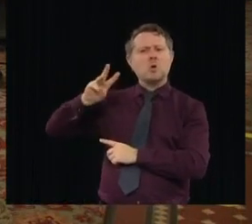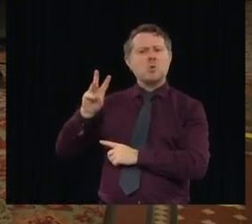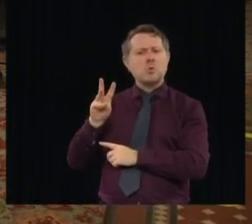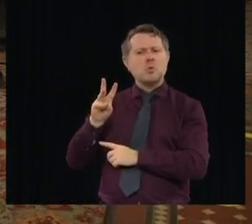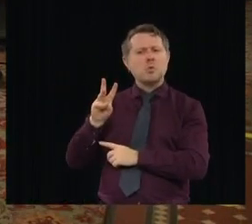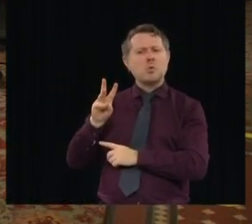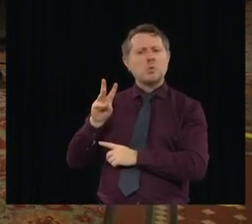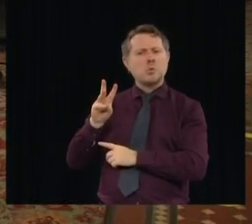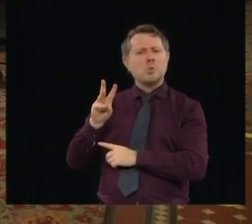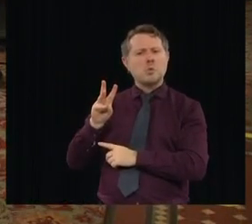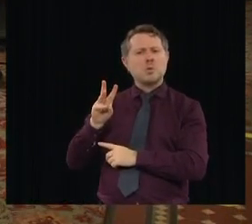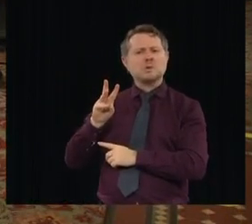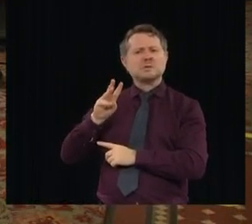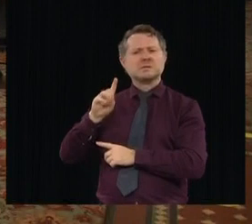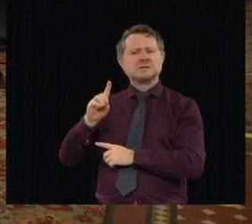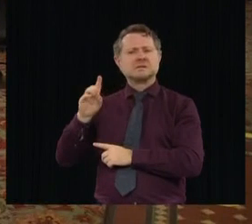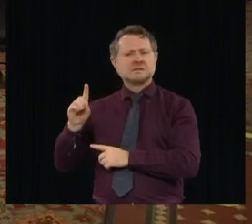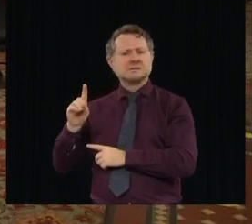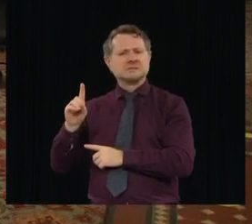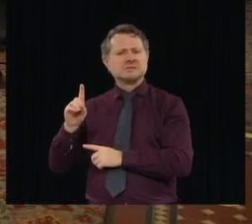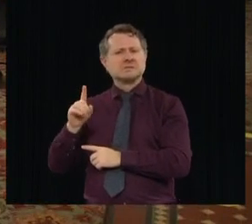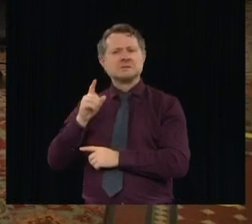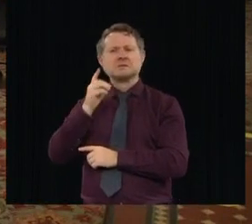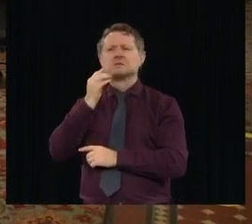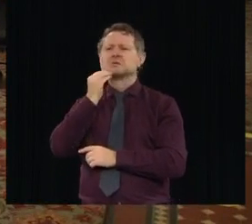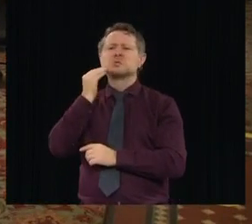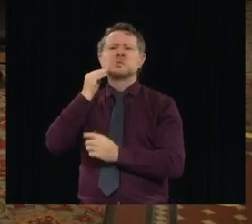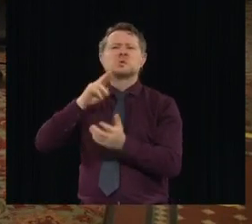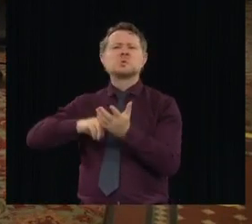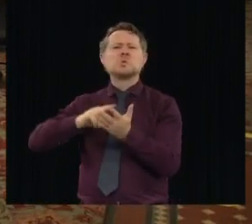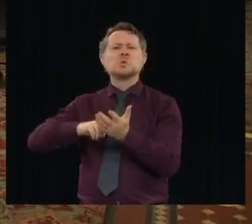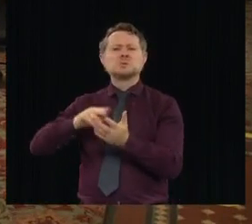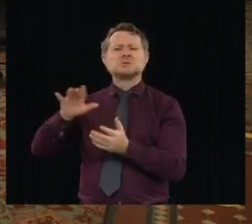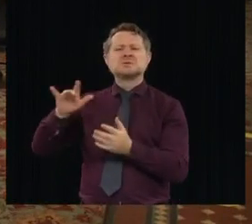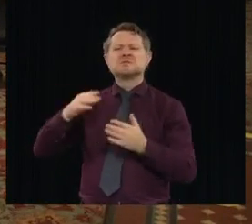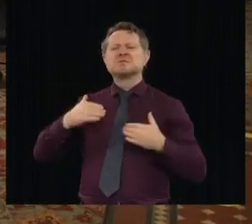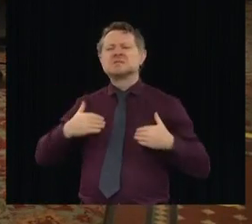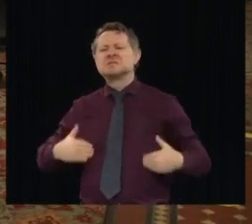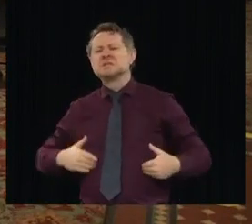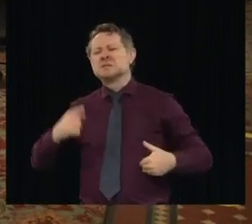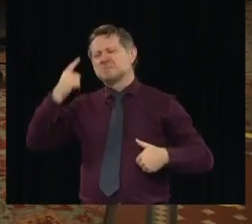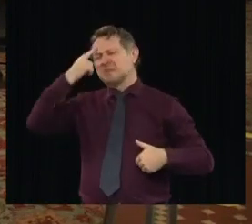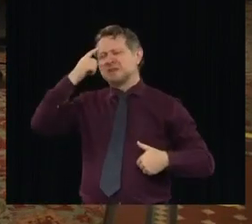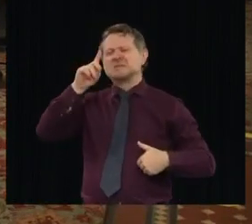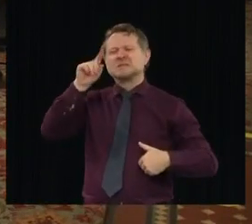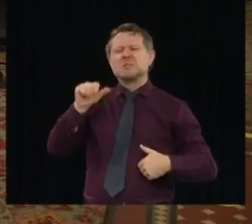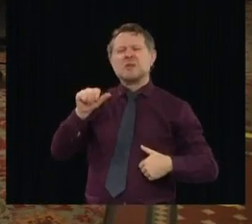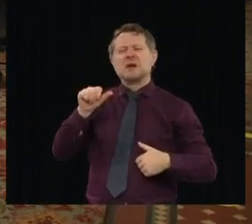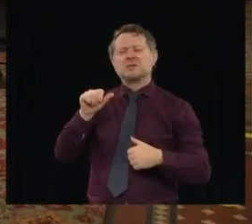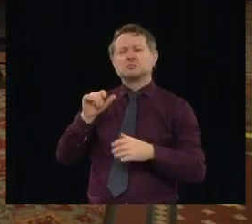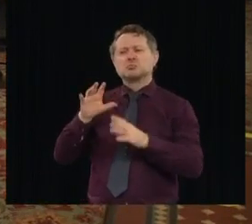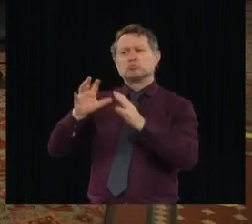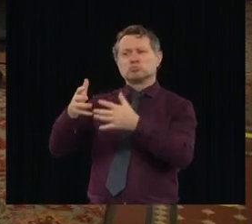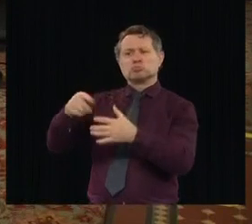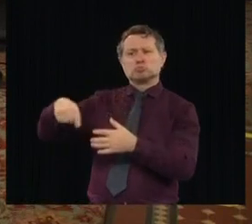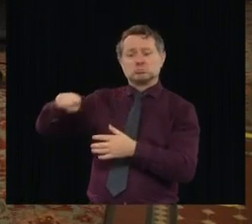OPWDD says they have almost 2,000 cases now in group homes and 324